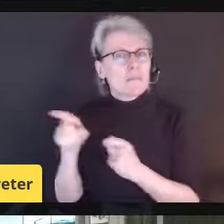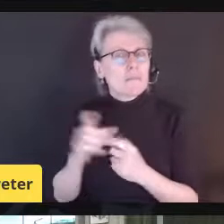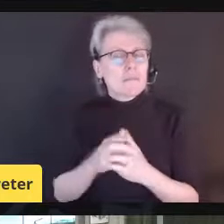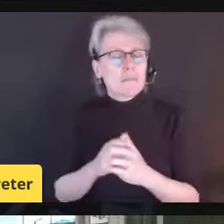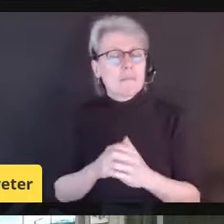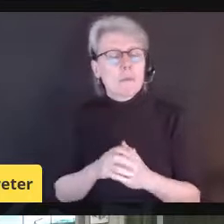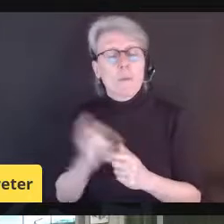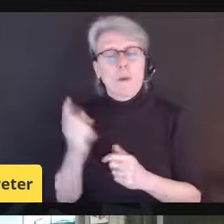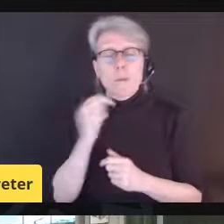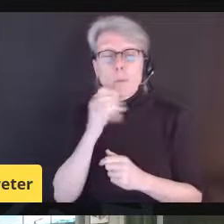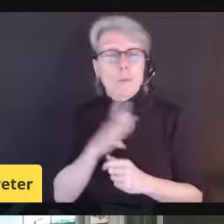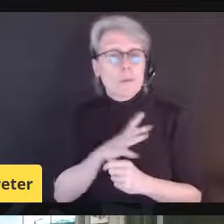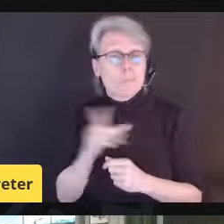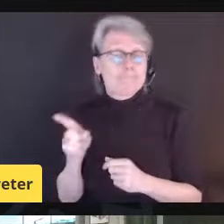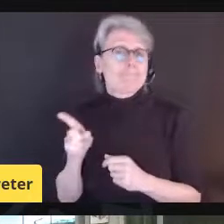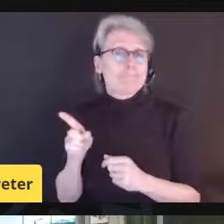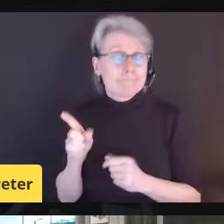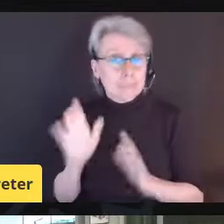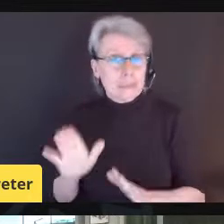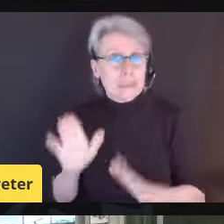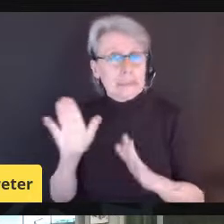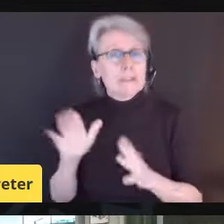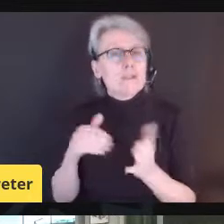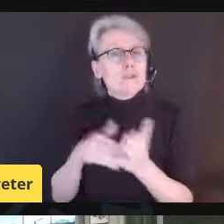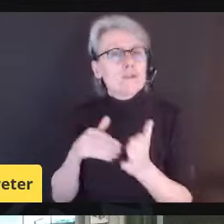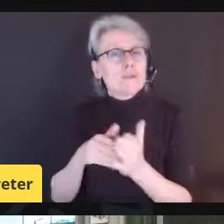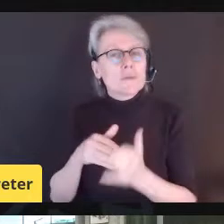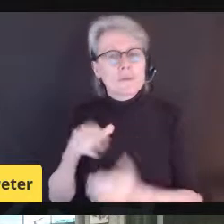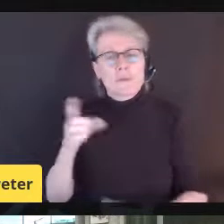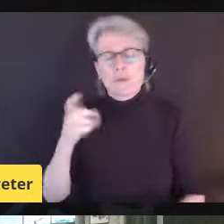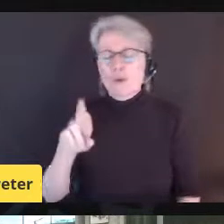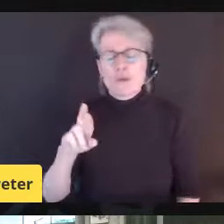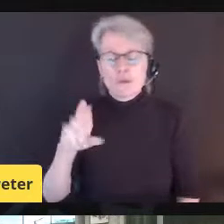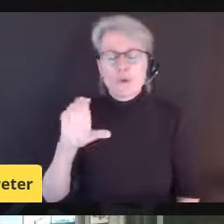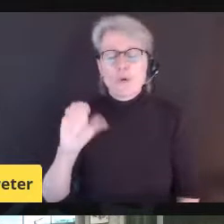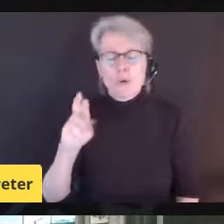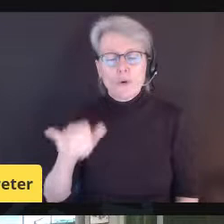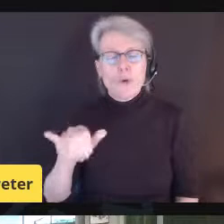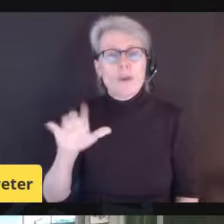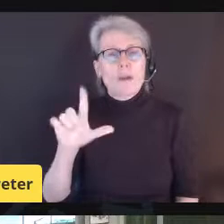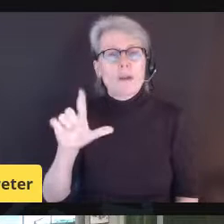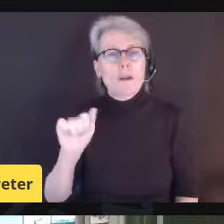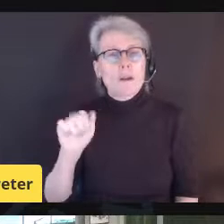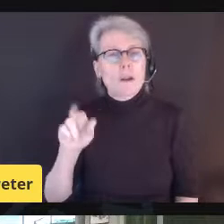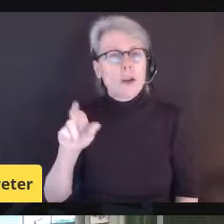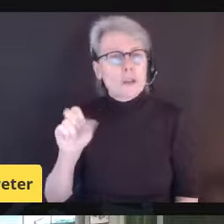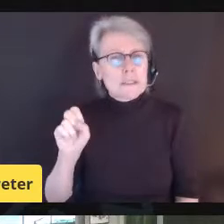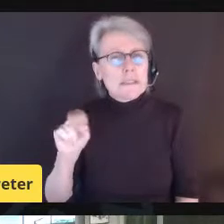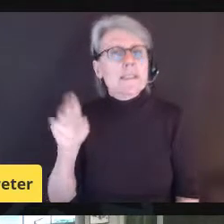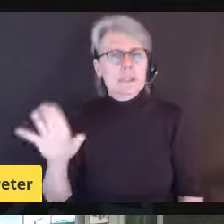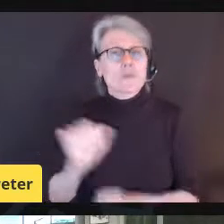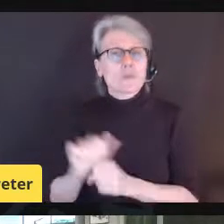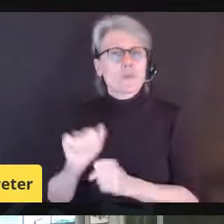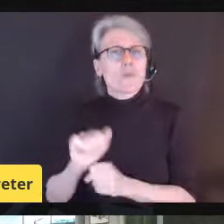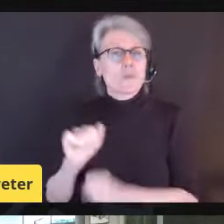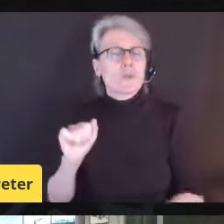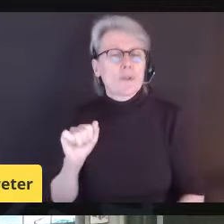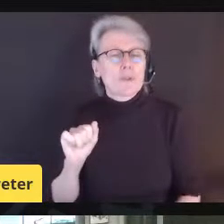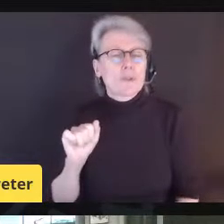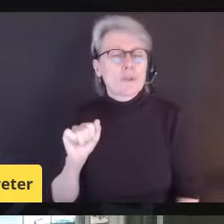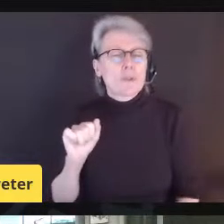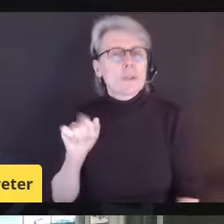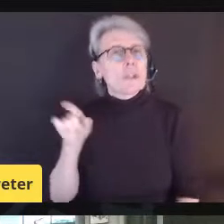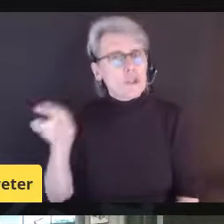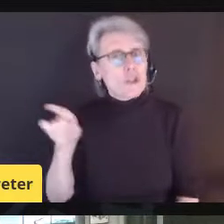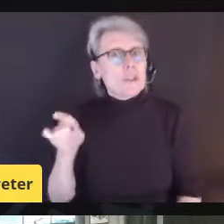wonderful lady that I work with, Dr. Corey Lawson, she mostly focuses on that part. And so she catches